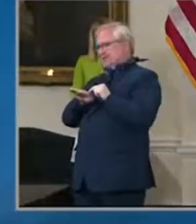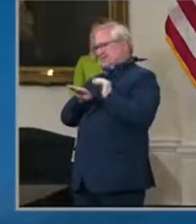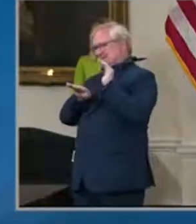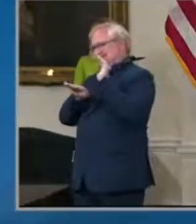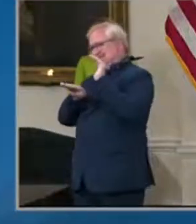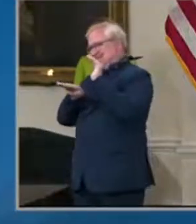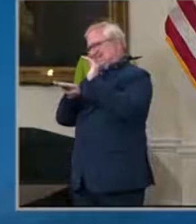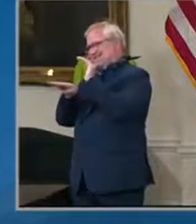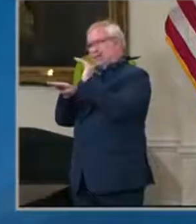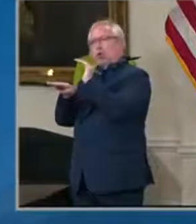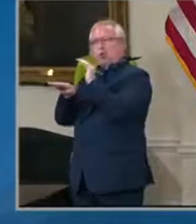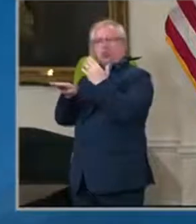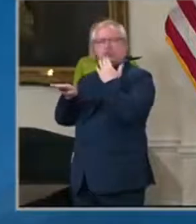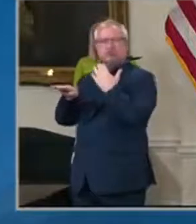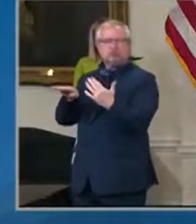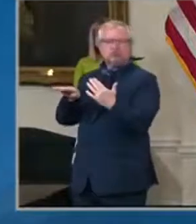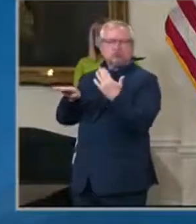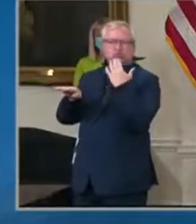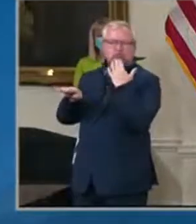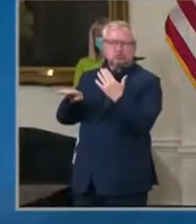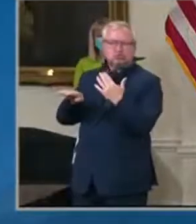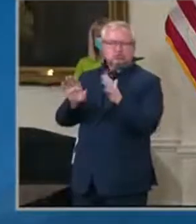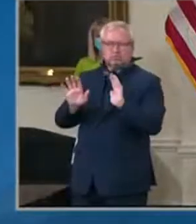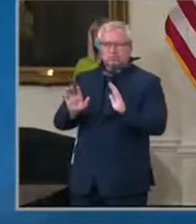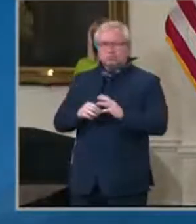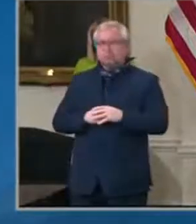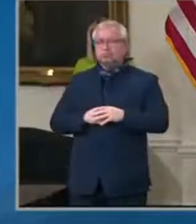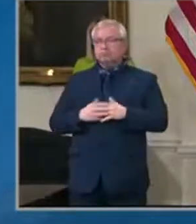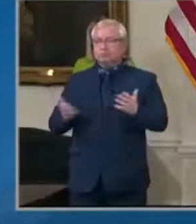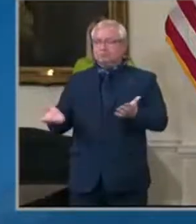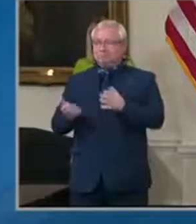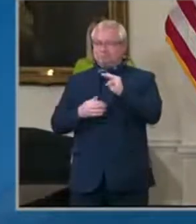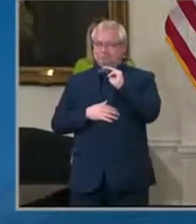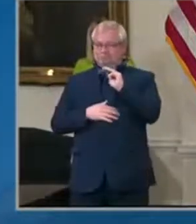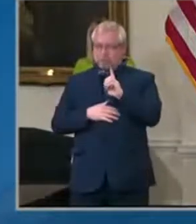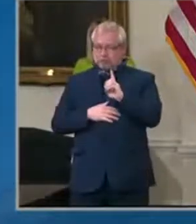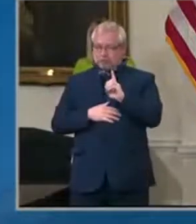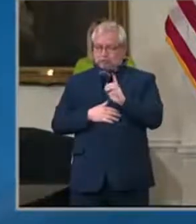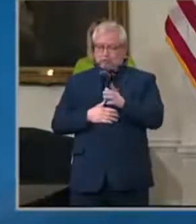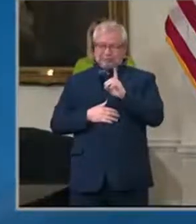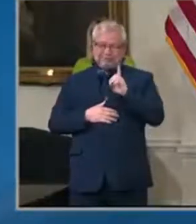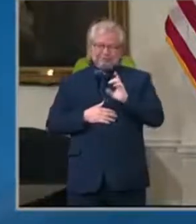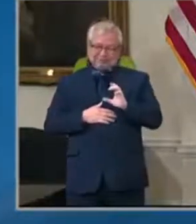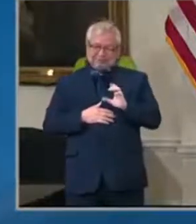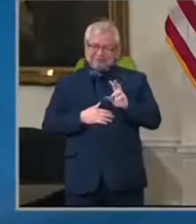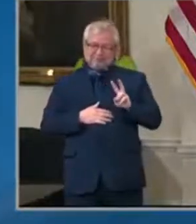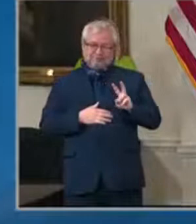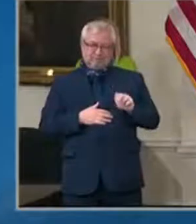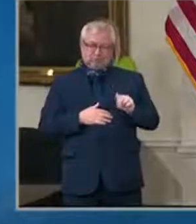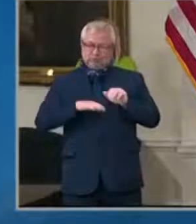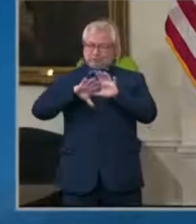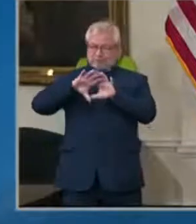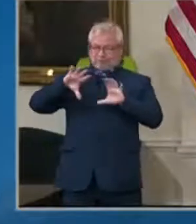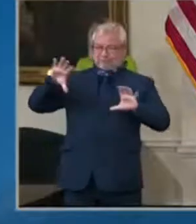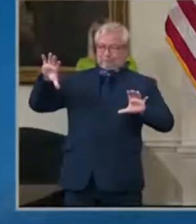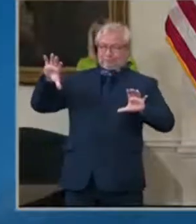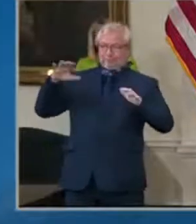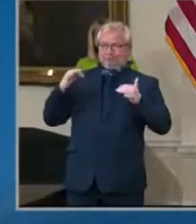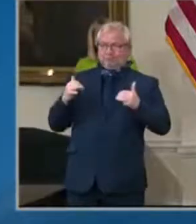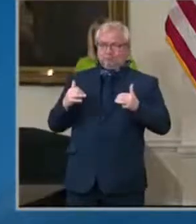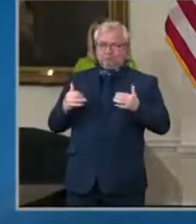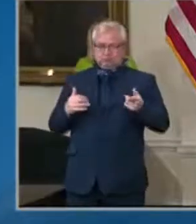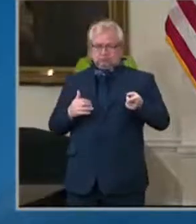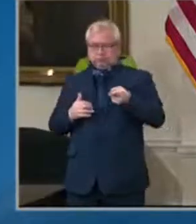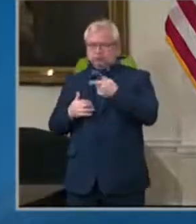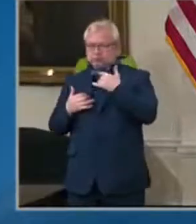and throughout the Maryland, D.C., and Virginia region. And by the federal standards instituted